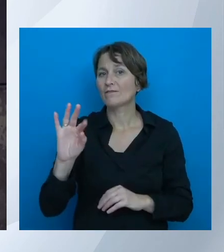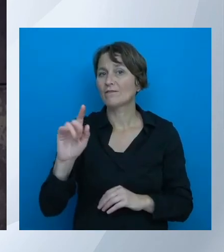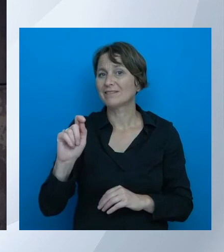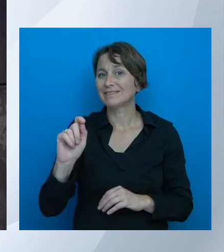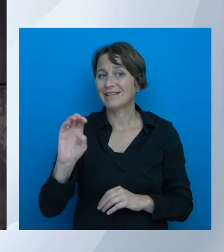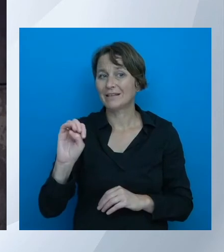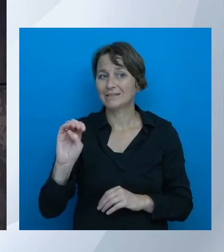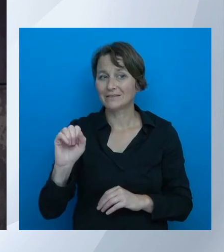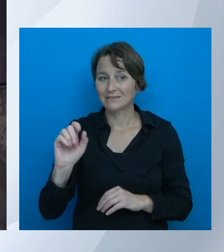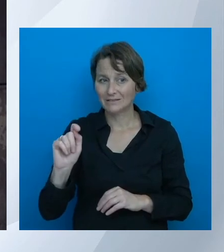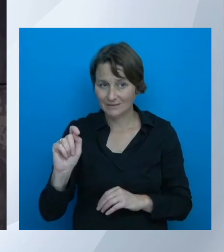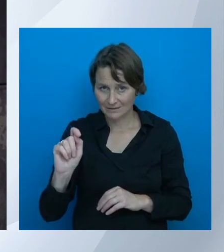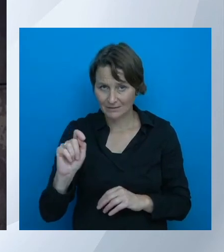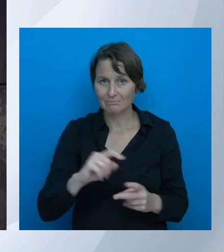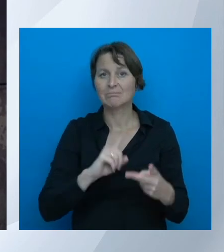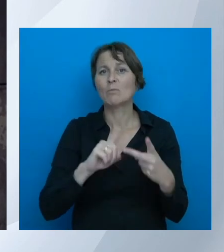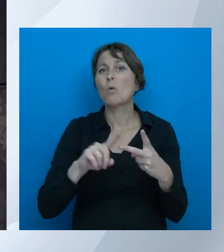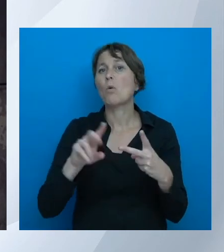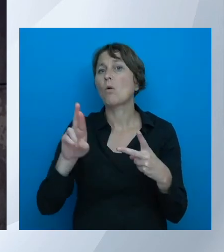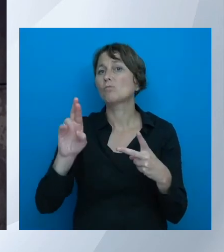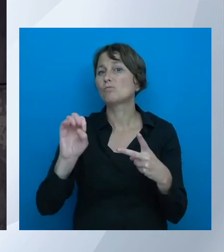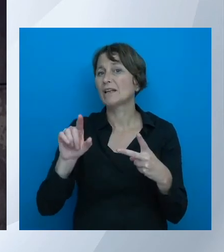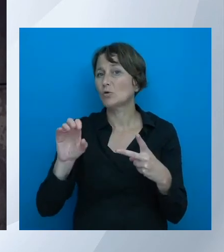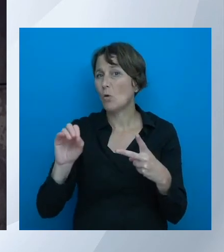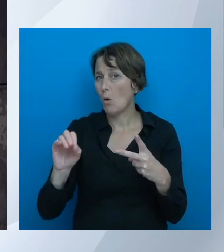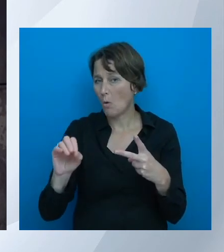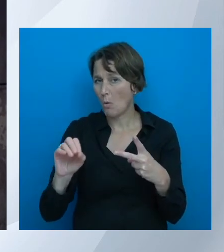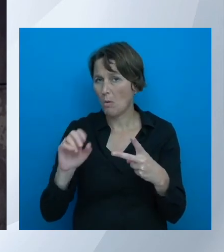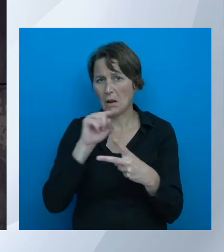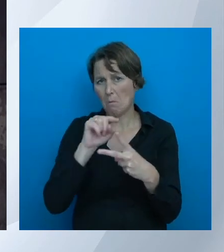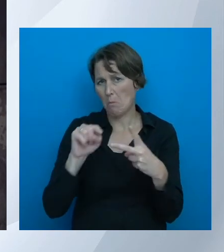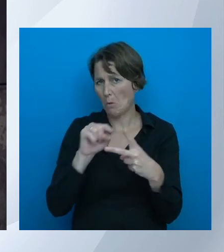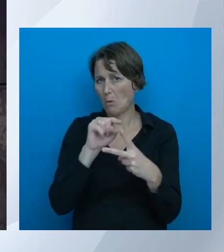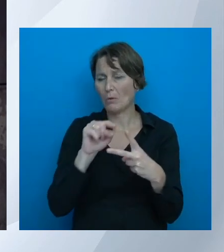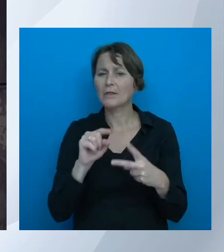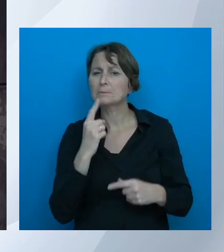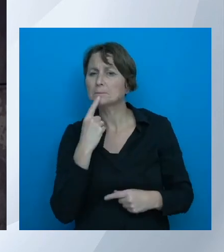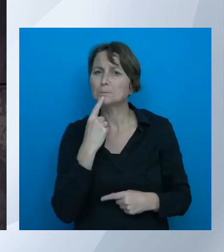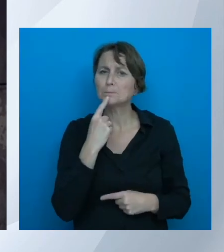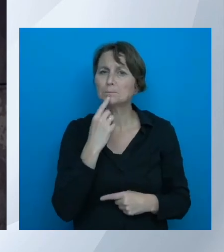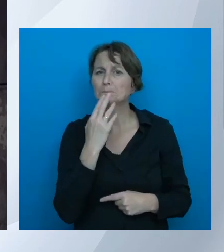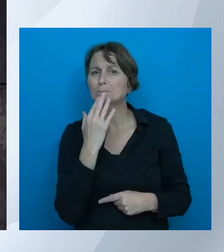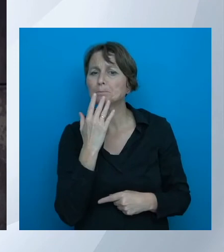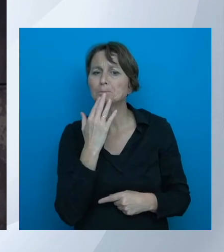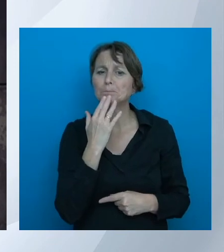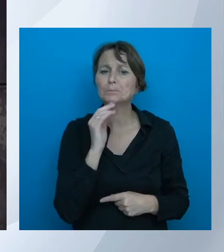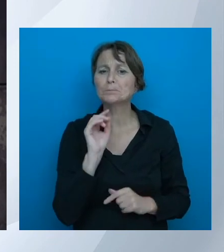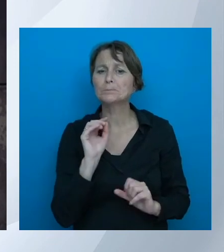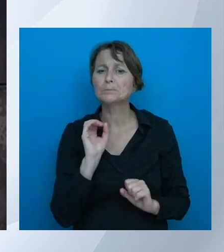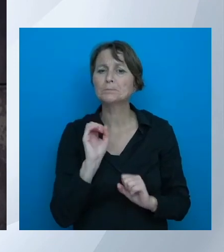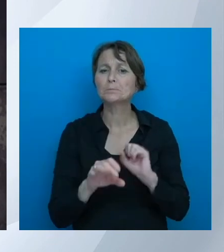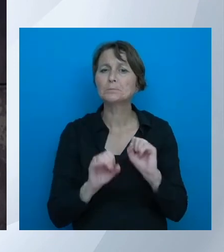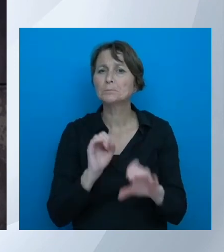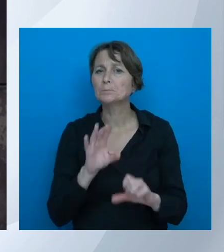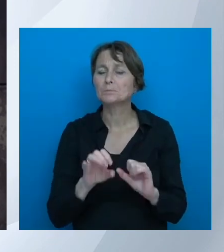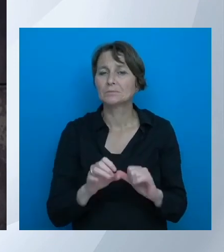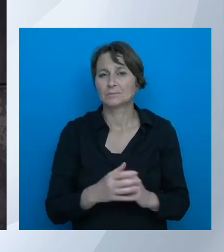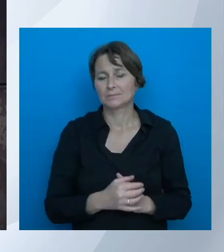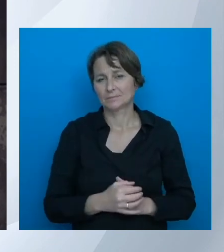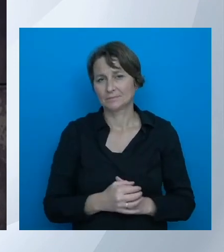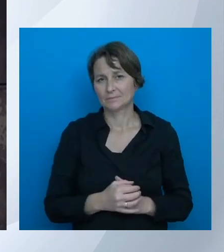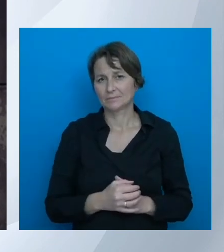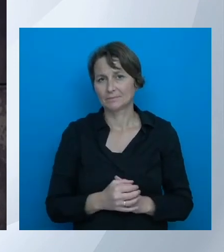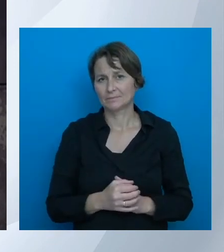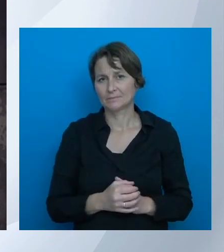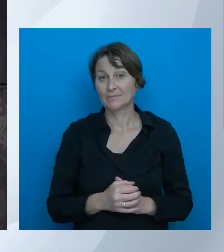what's happening. Yeah. And I think if you're not all the way to the end yet,